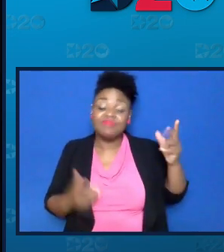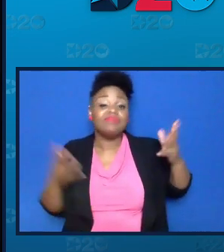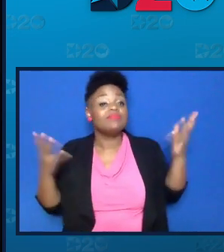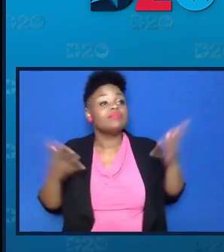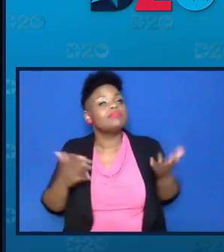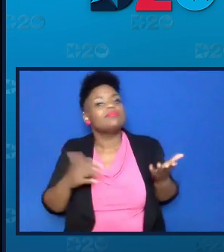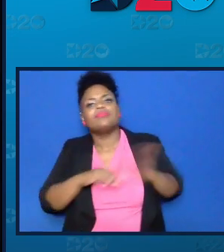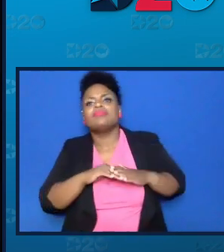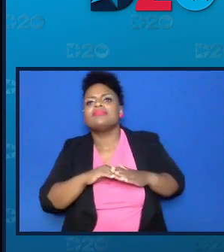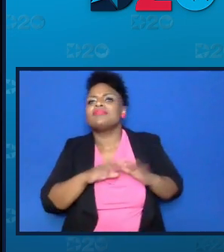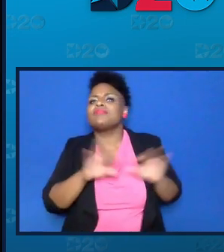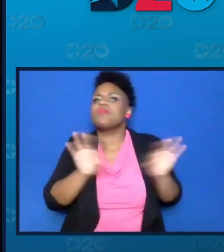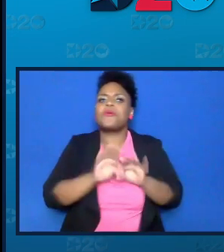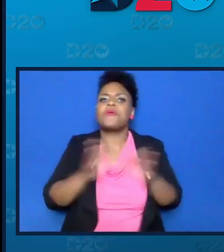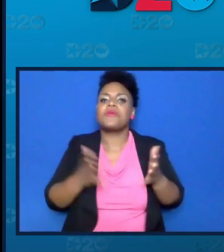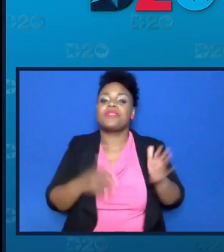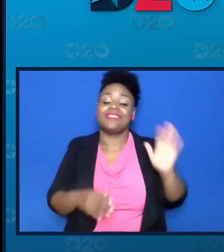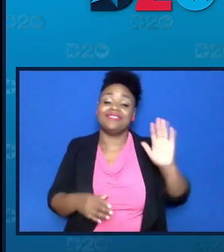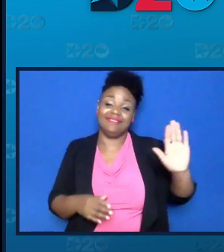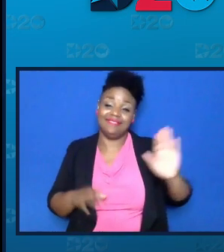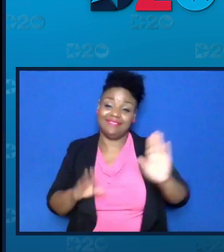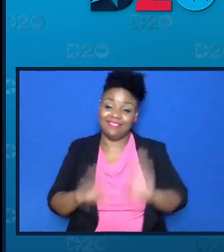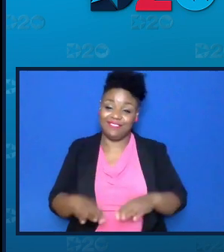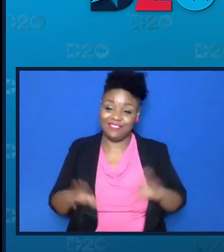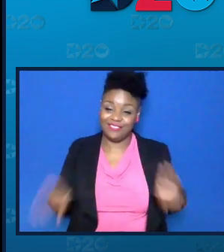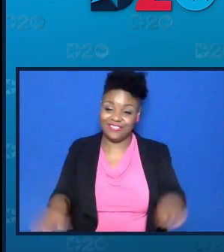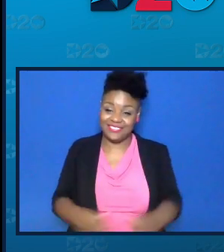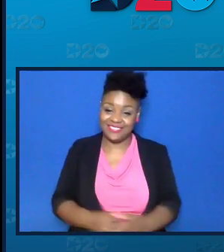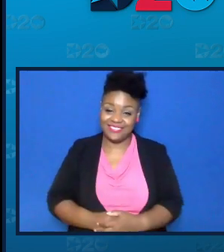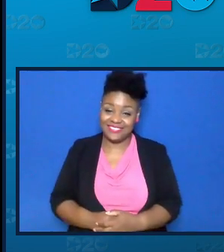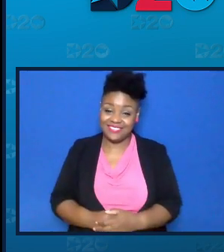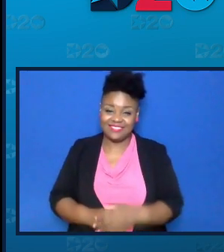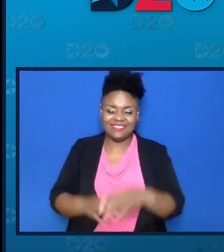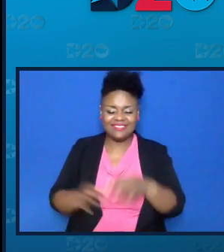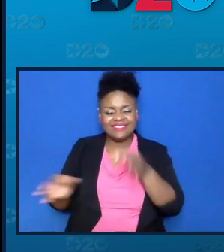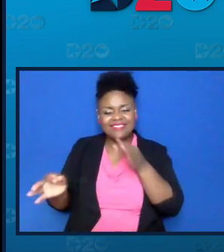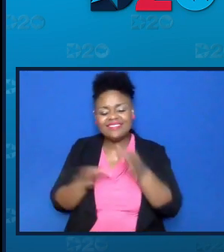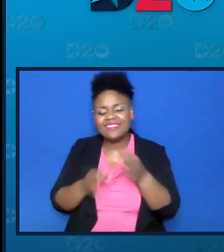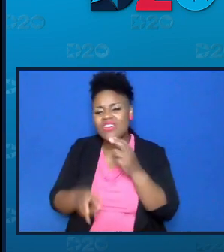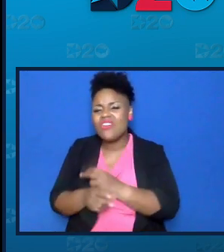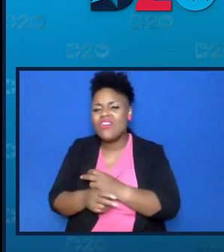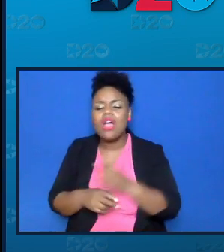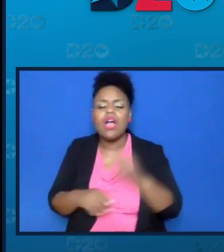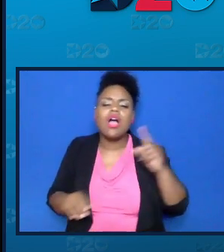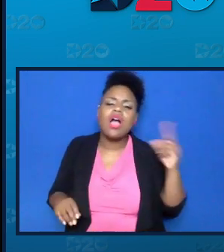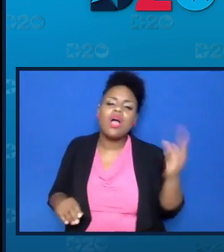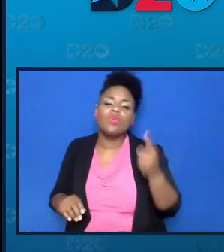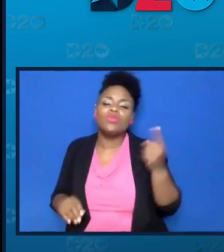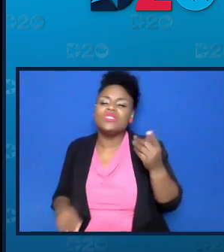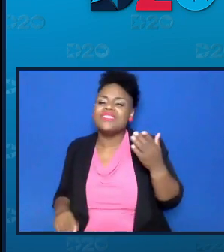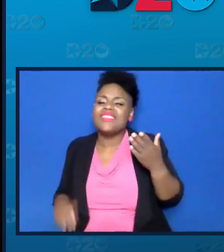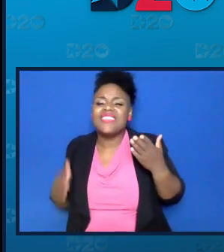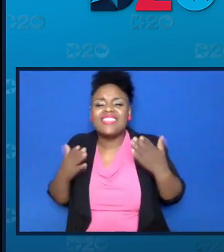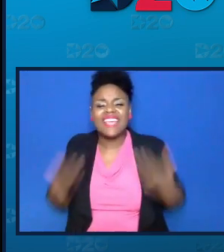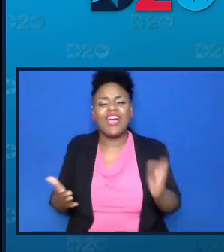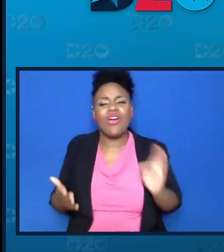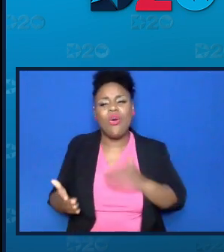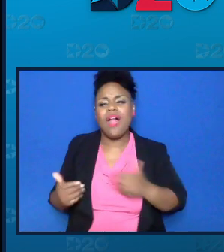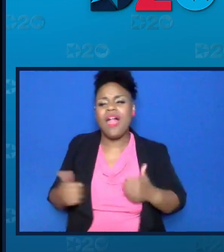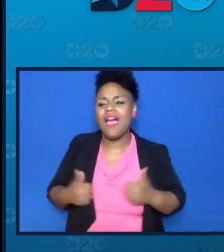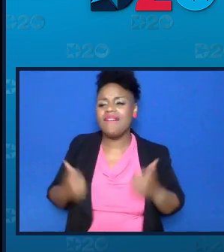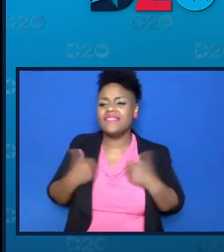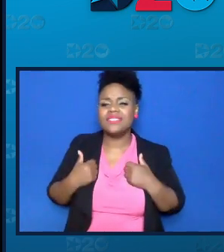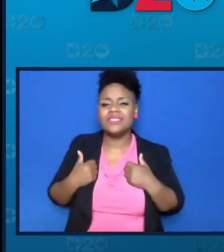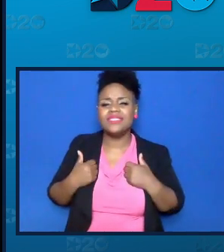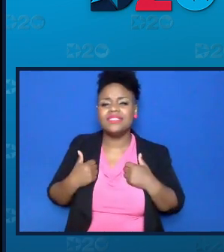It's hard to explain how ever-present he was in our lives. You don't have to guess what my